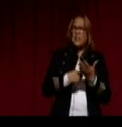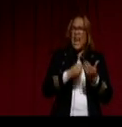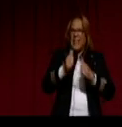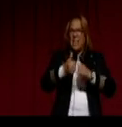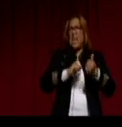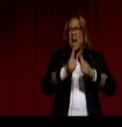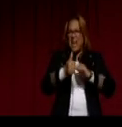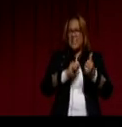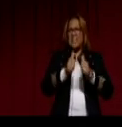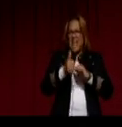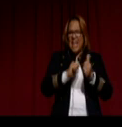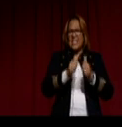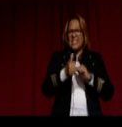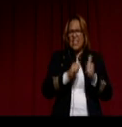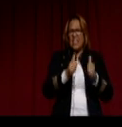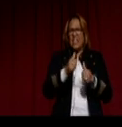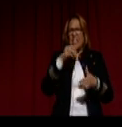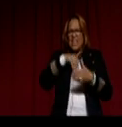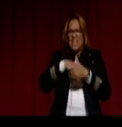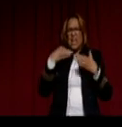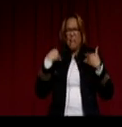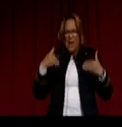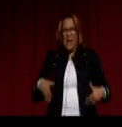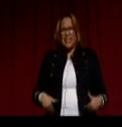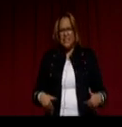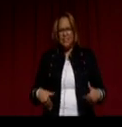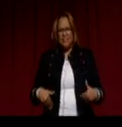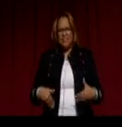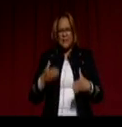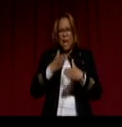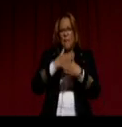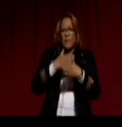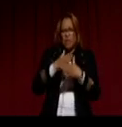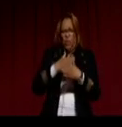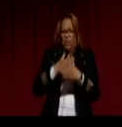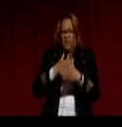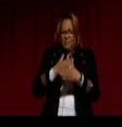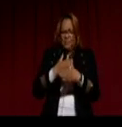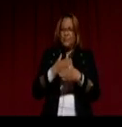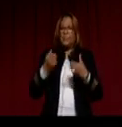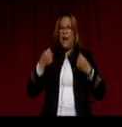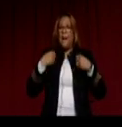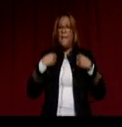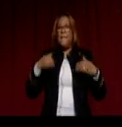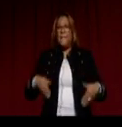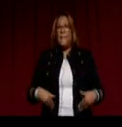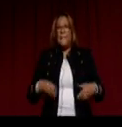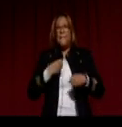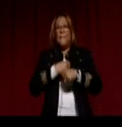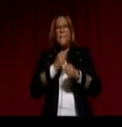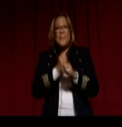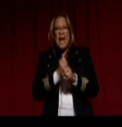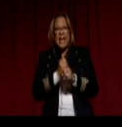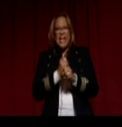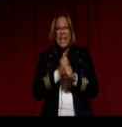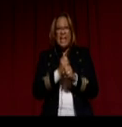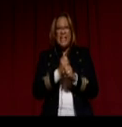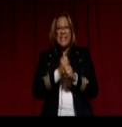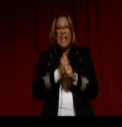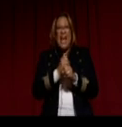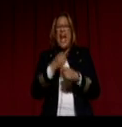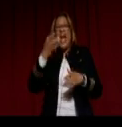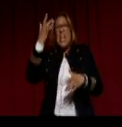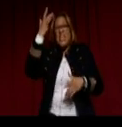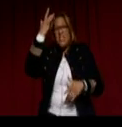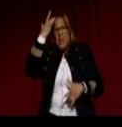the ball going across and back and forth the net between the body producing antibodies for it and the virus